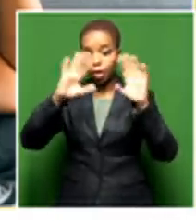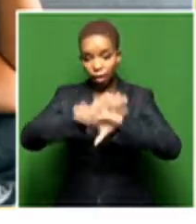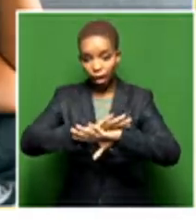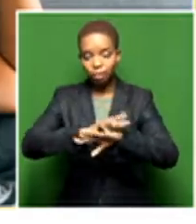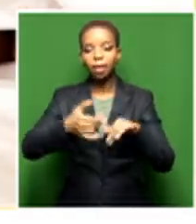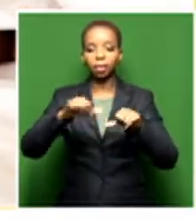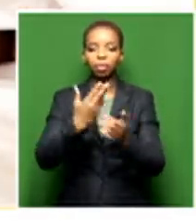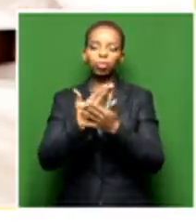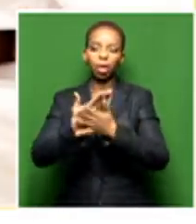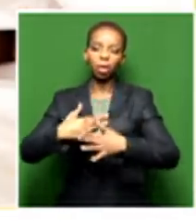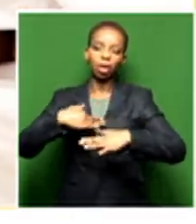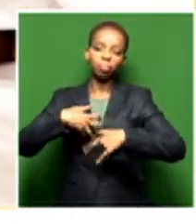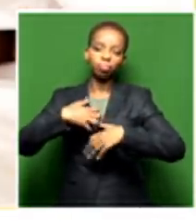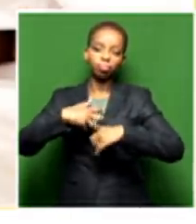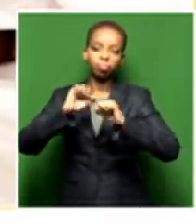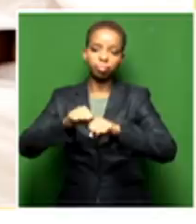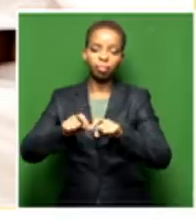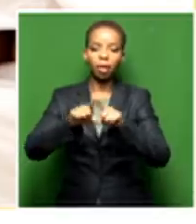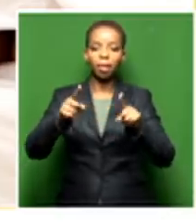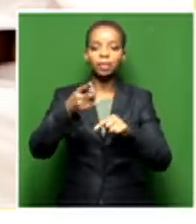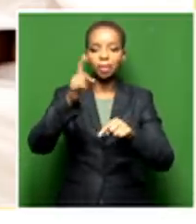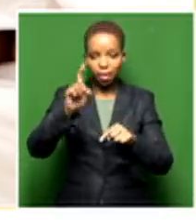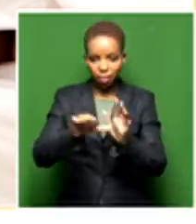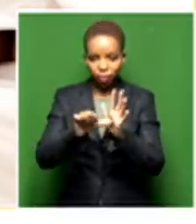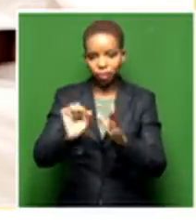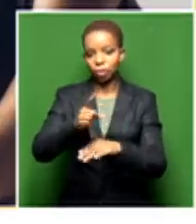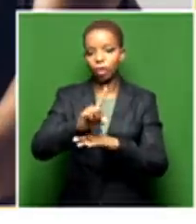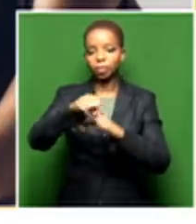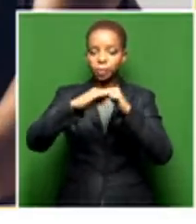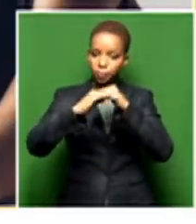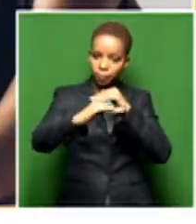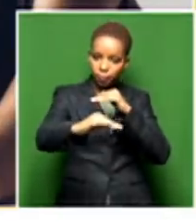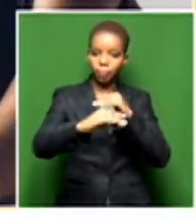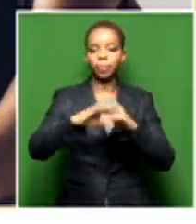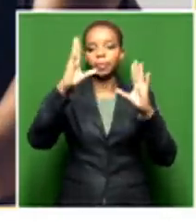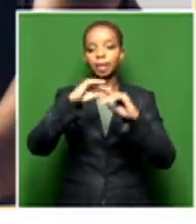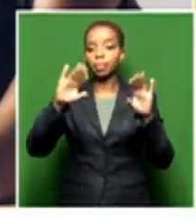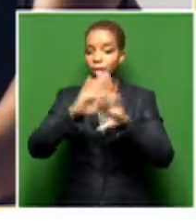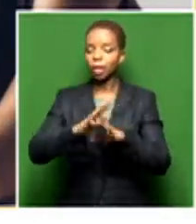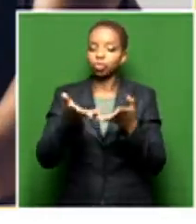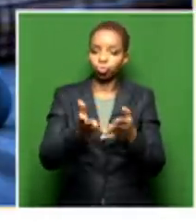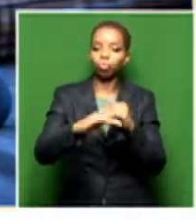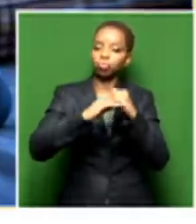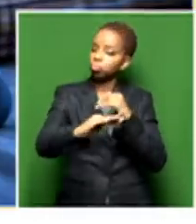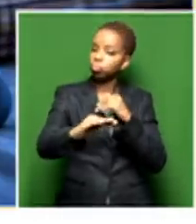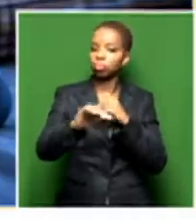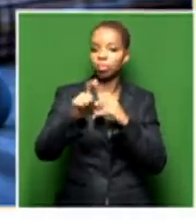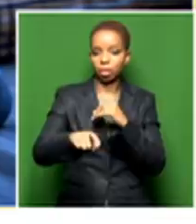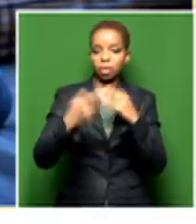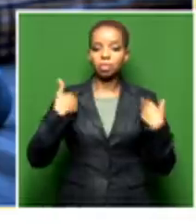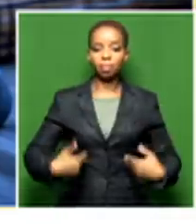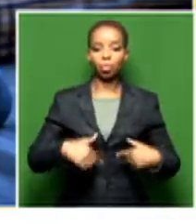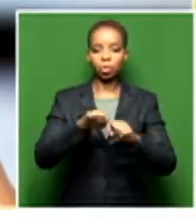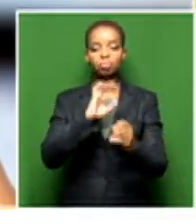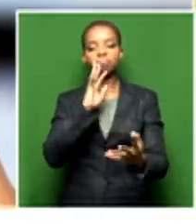important to keep to a steady habit and a steady pattern that your body can get used to. Also, what's very important is to